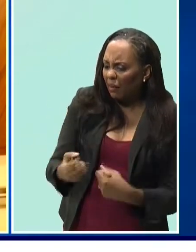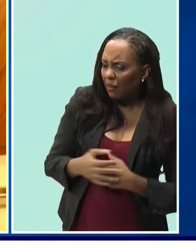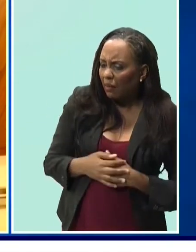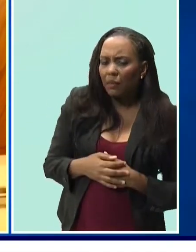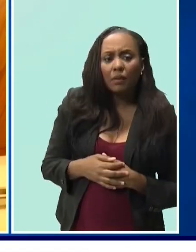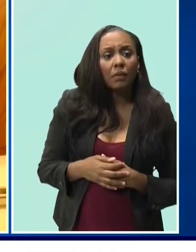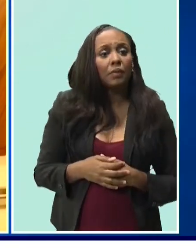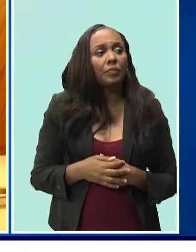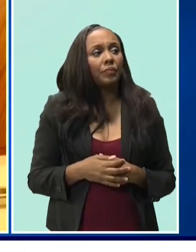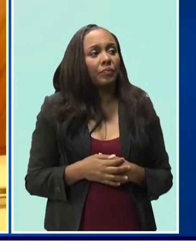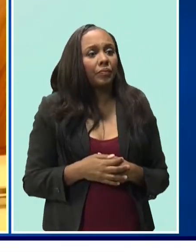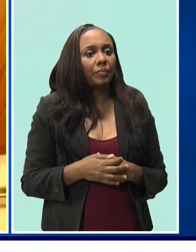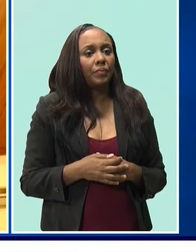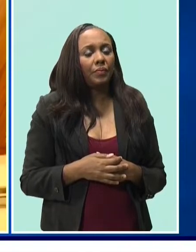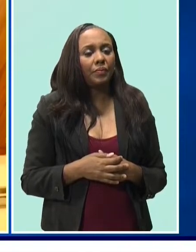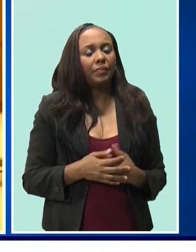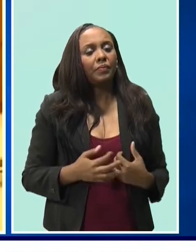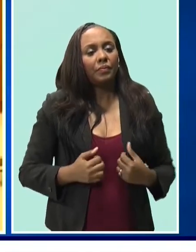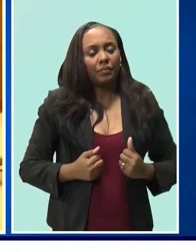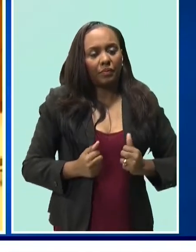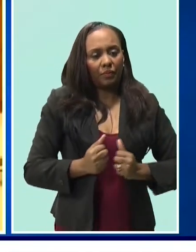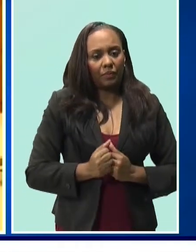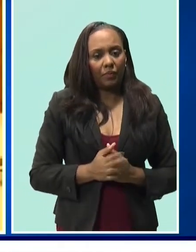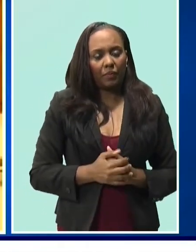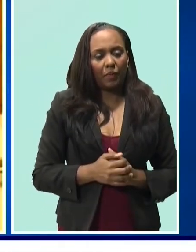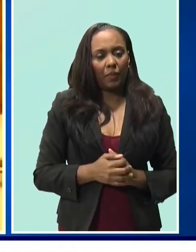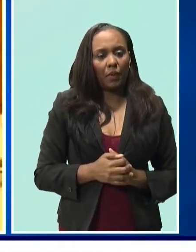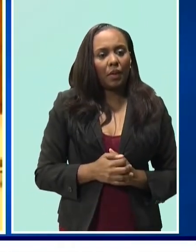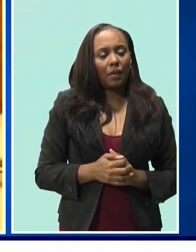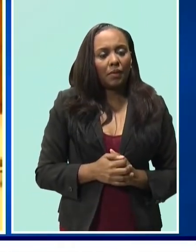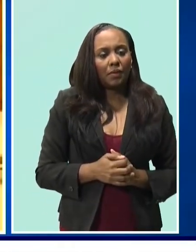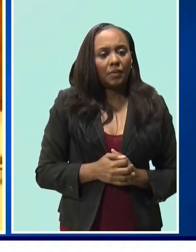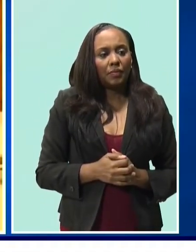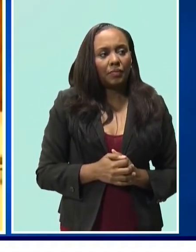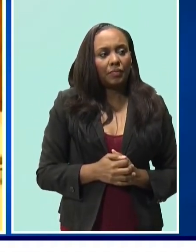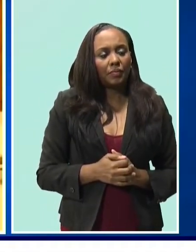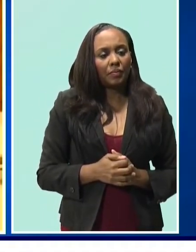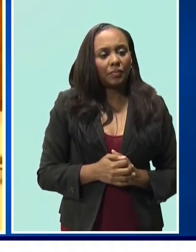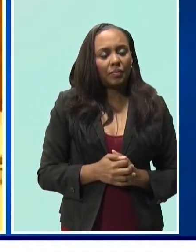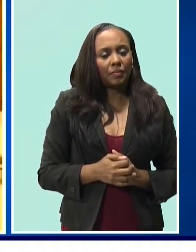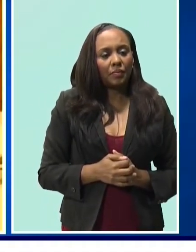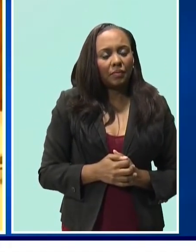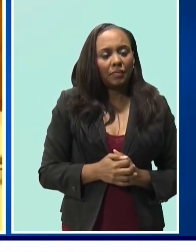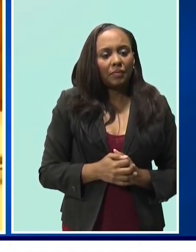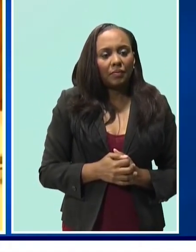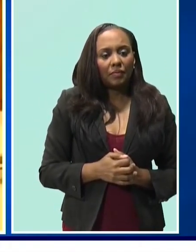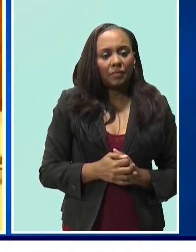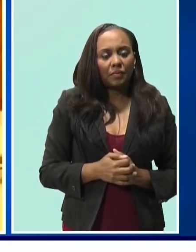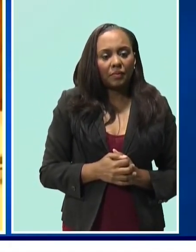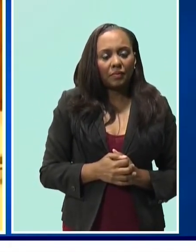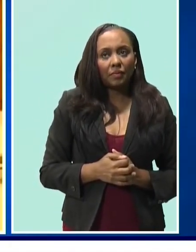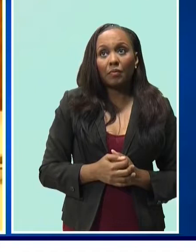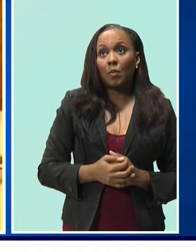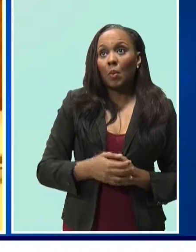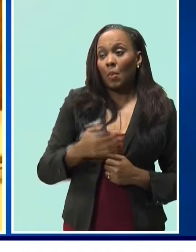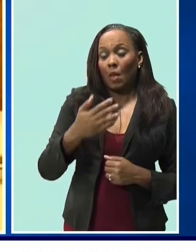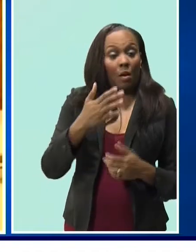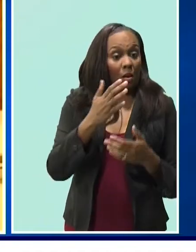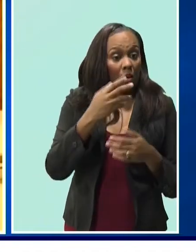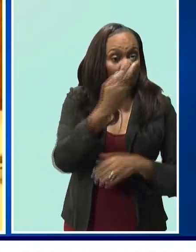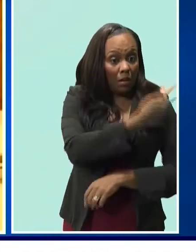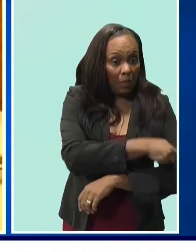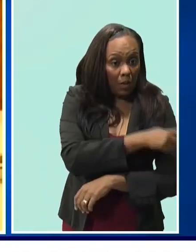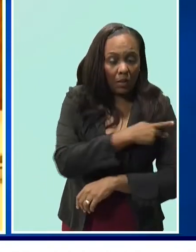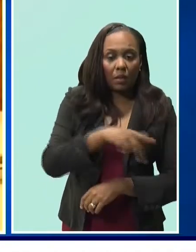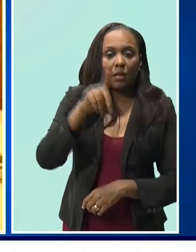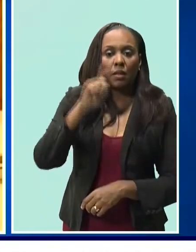Well, what we have done is a decision to the patients that require ventilatory support and are